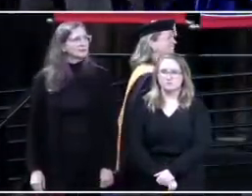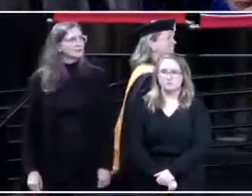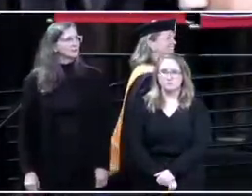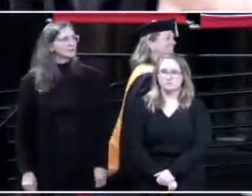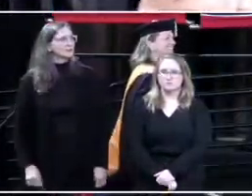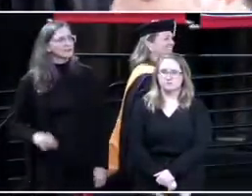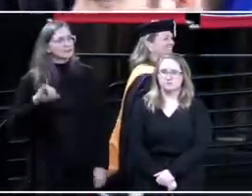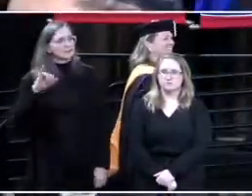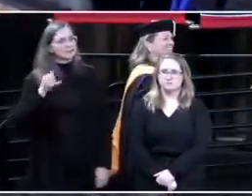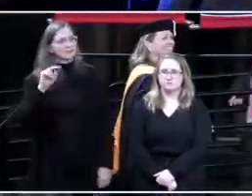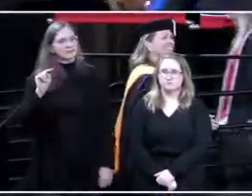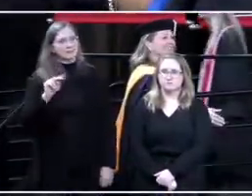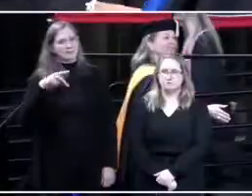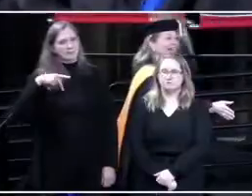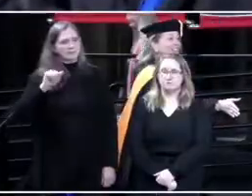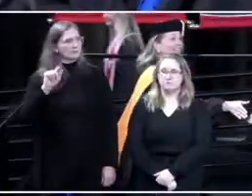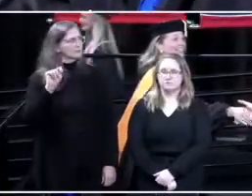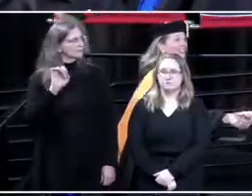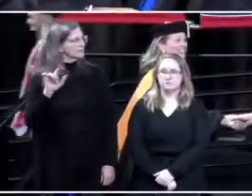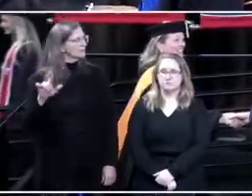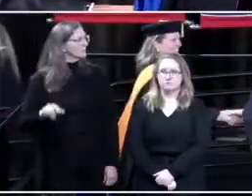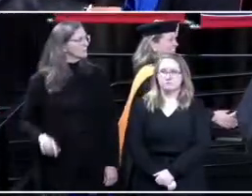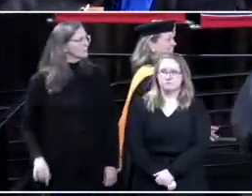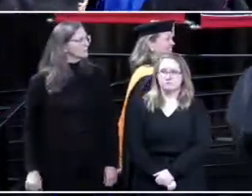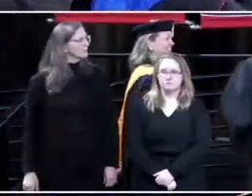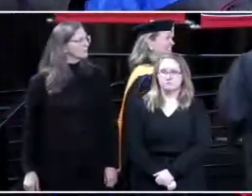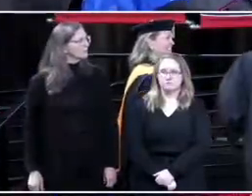Jaden Adriana Purcell.